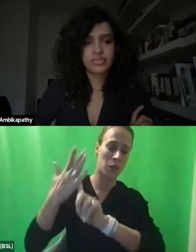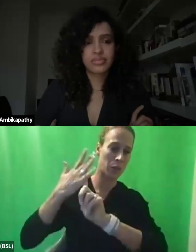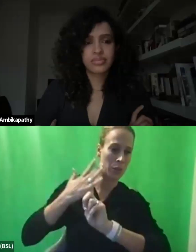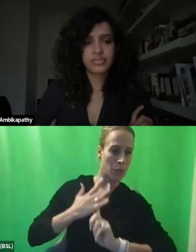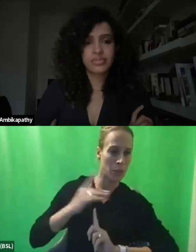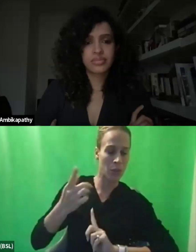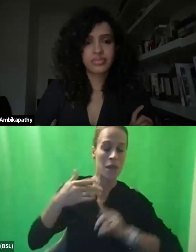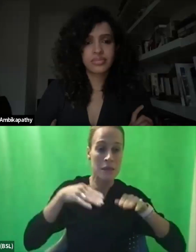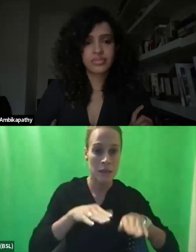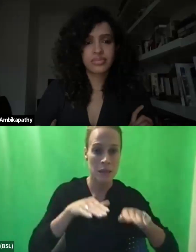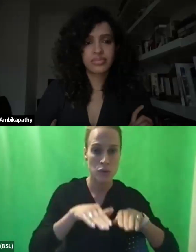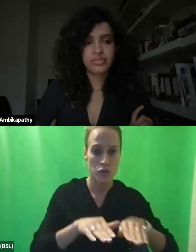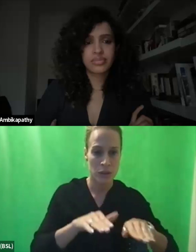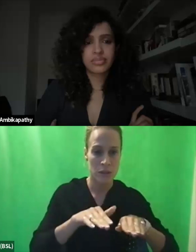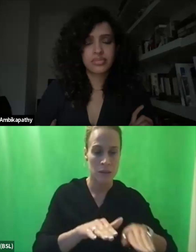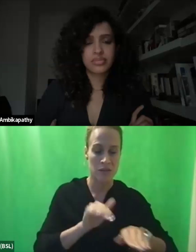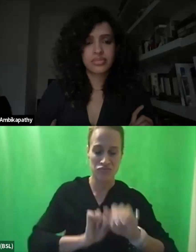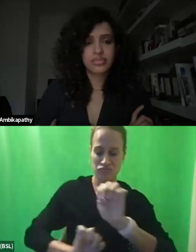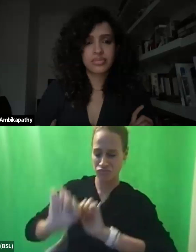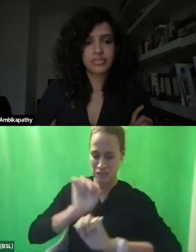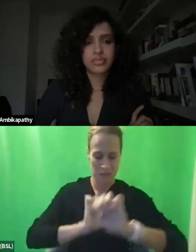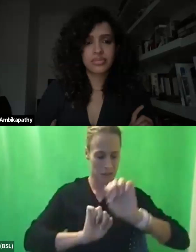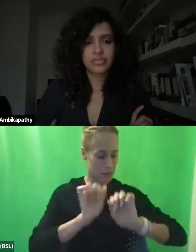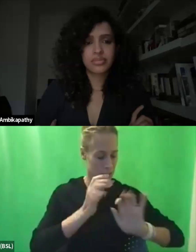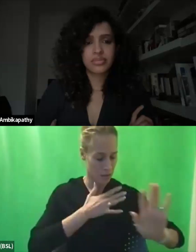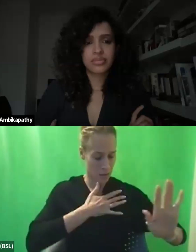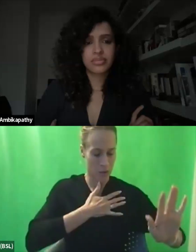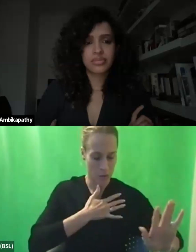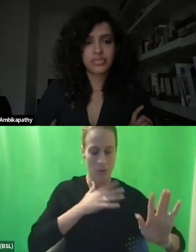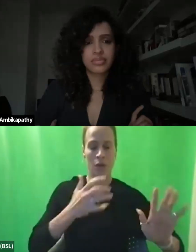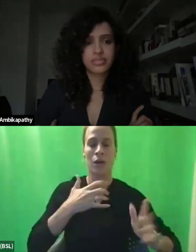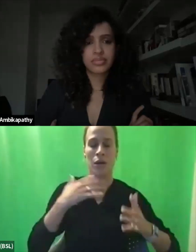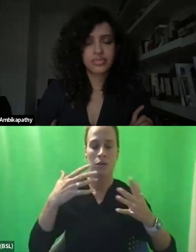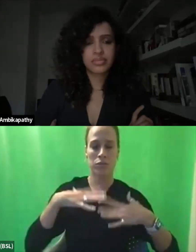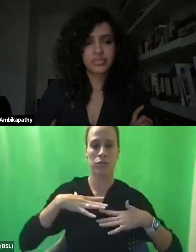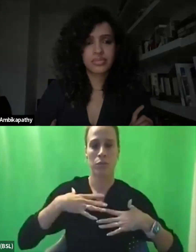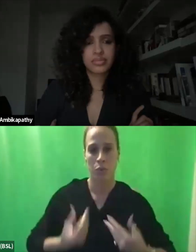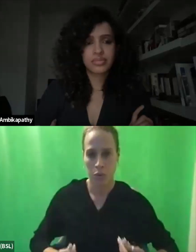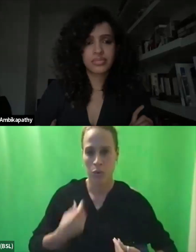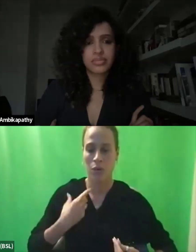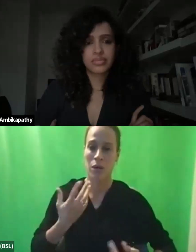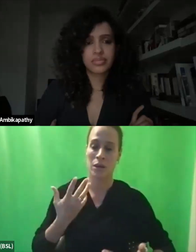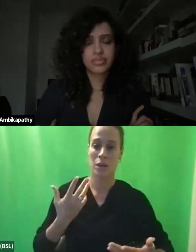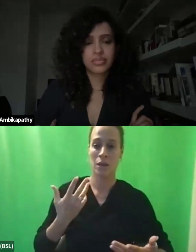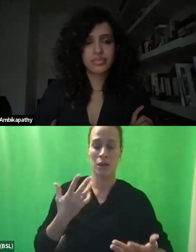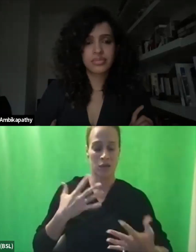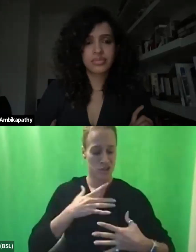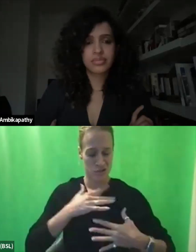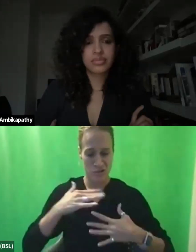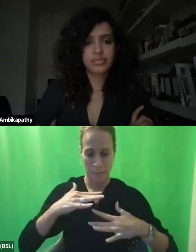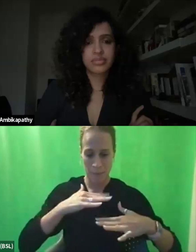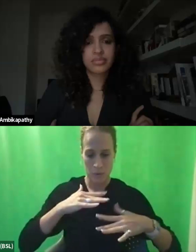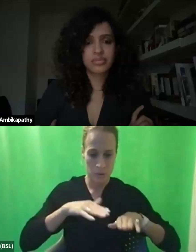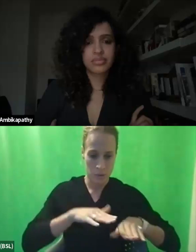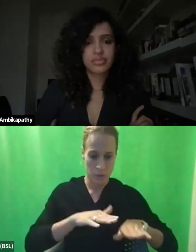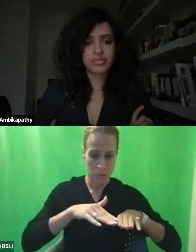the seamstress, at times resisting the fatigue of exertion, at times yielding to it, trembles as she